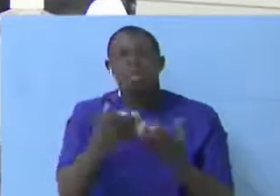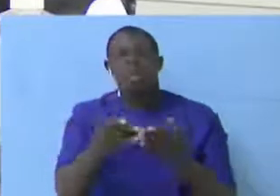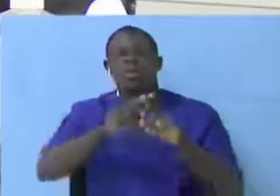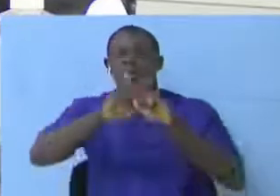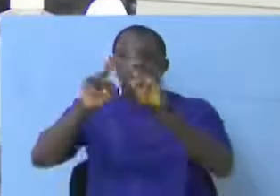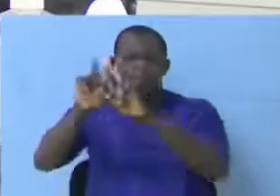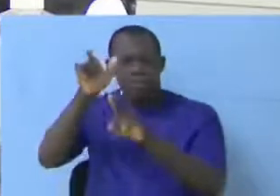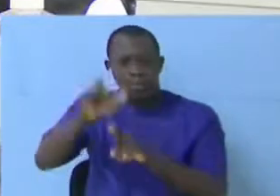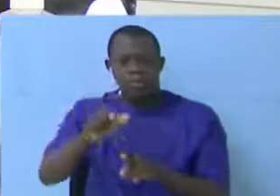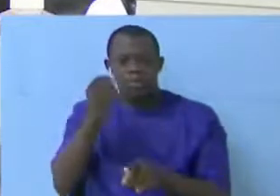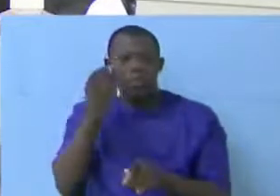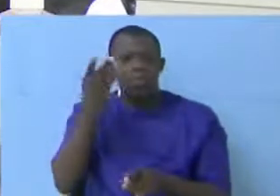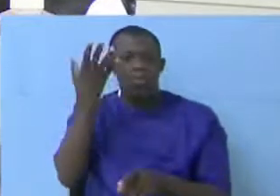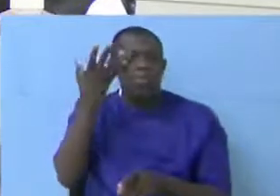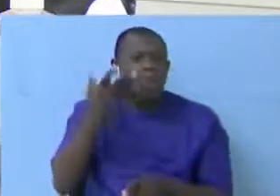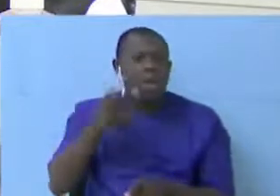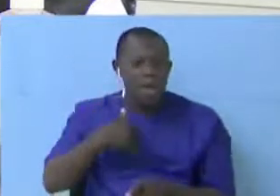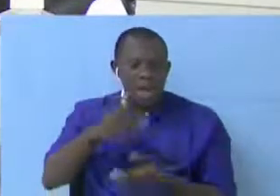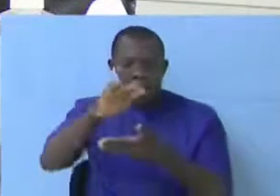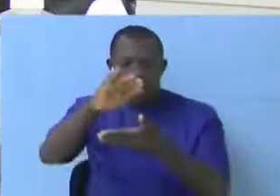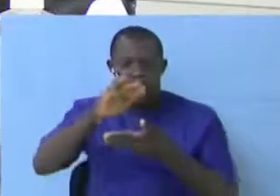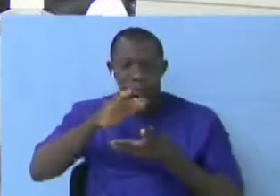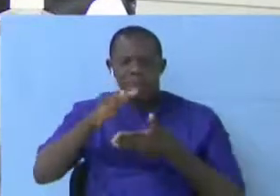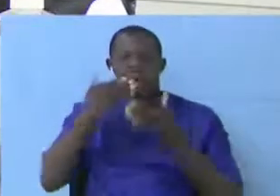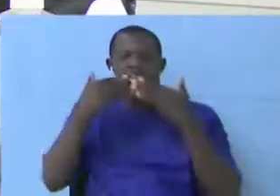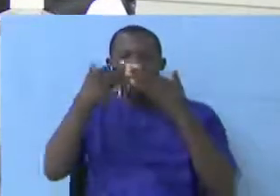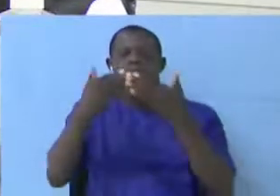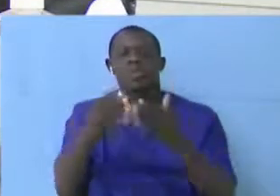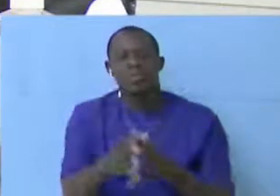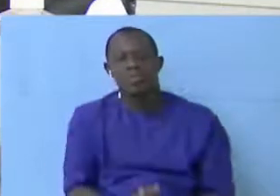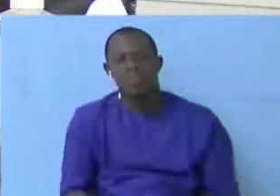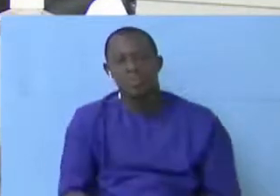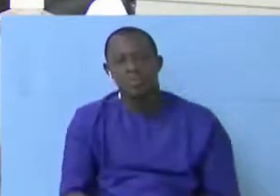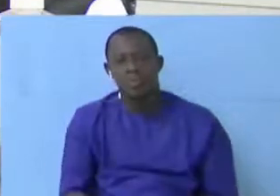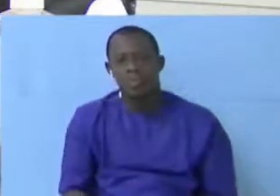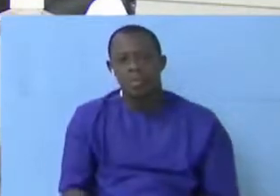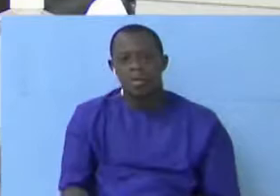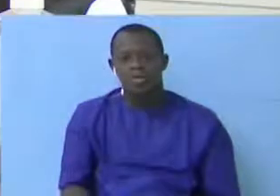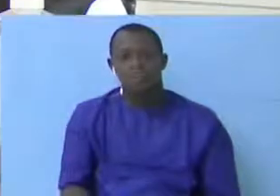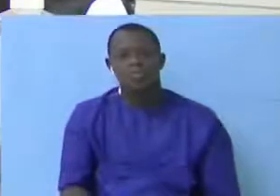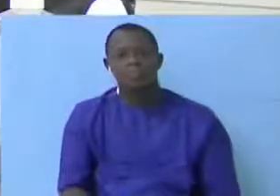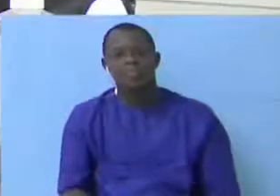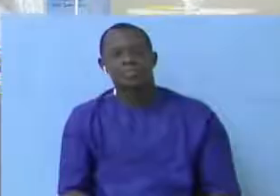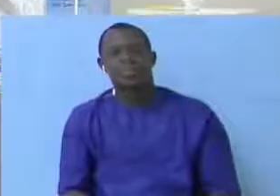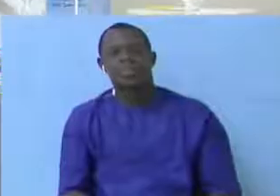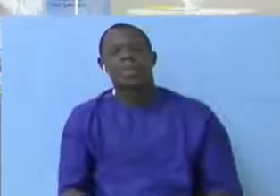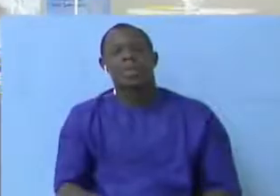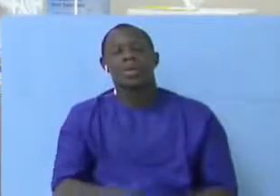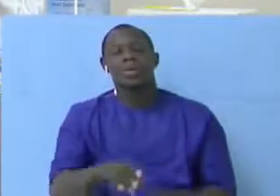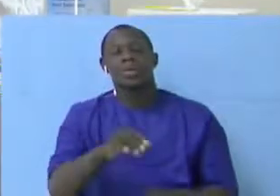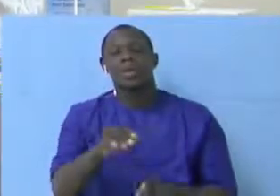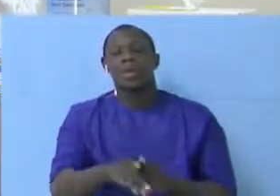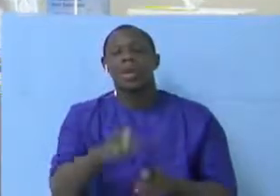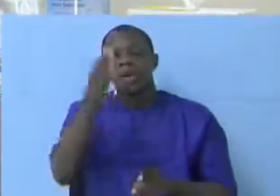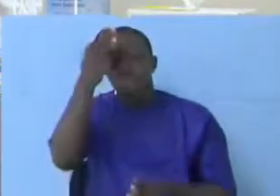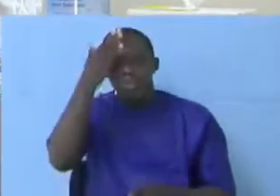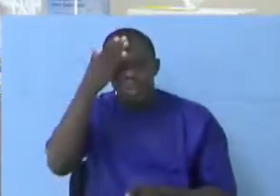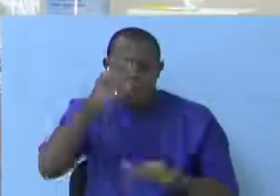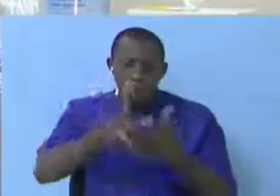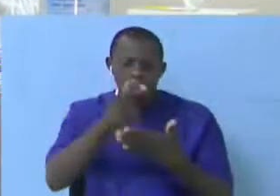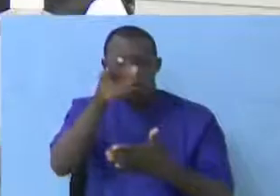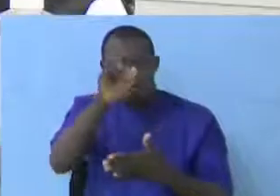got this information, they were aware, or he told them? He told them.